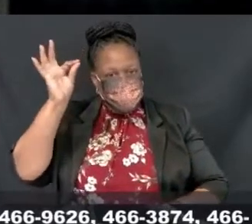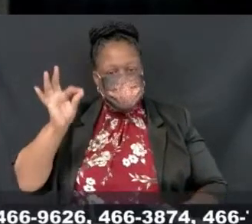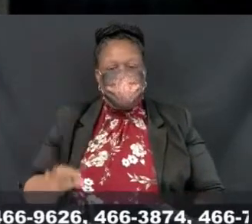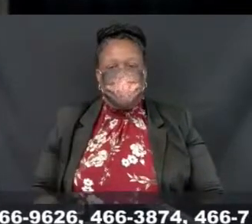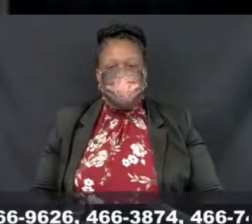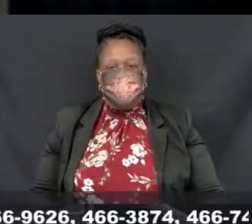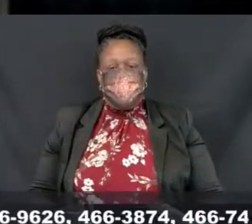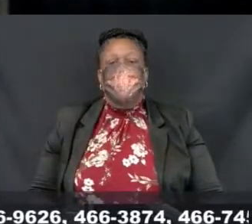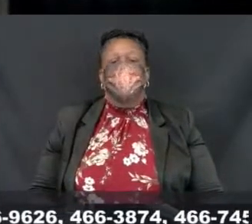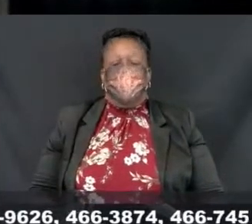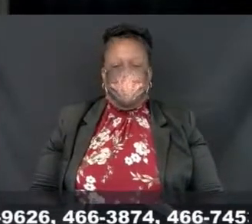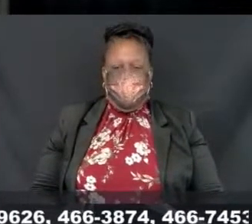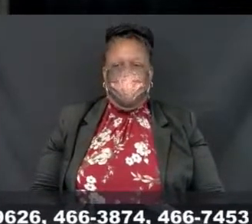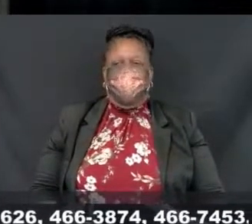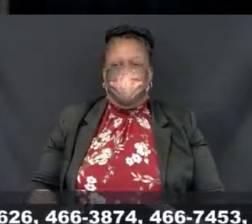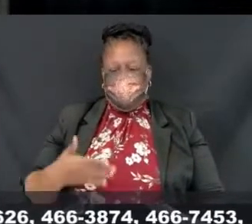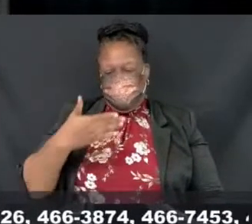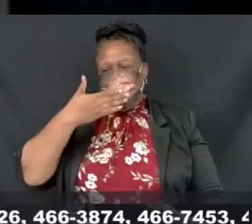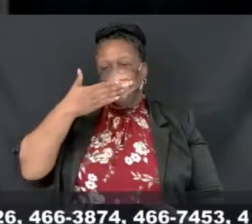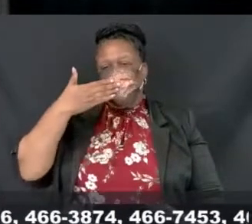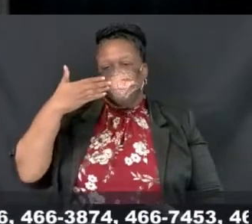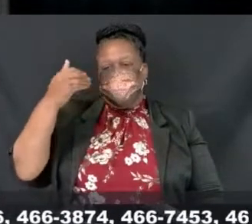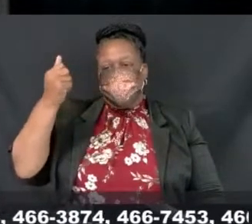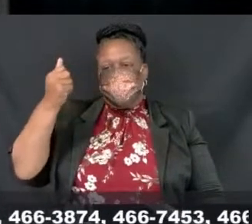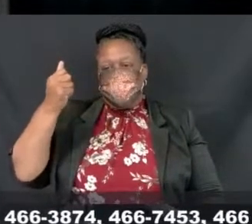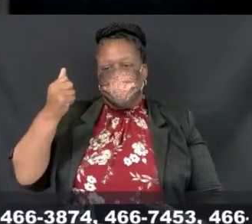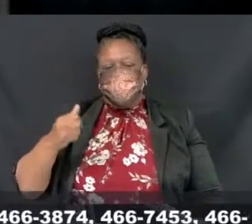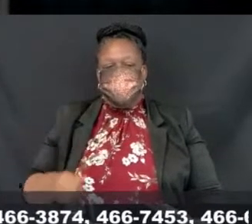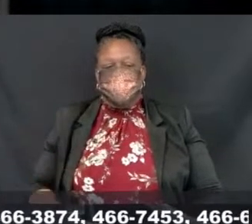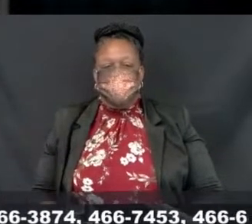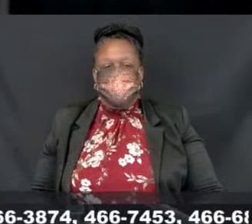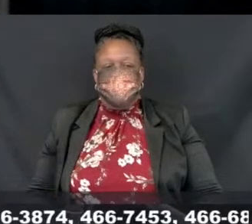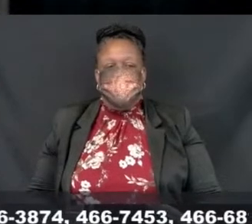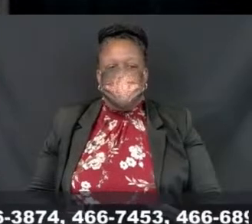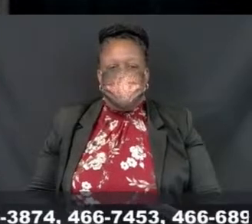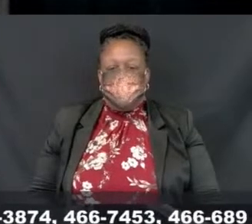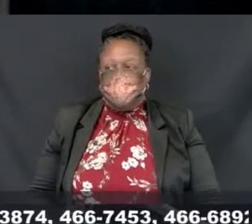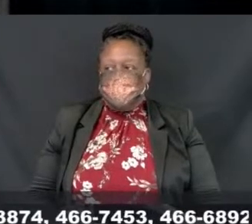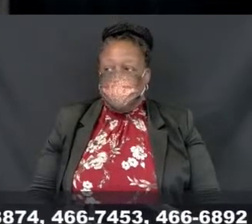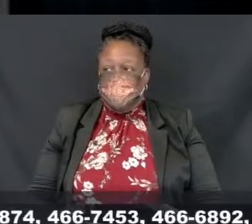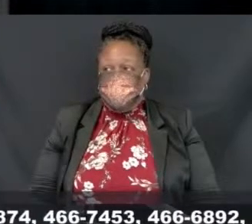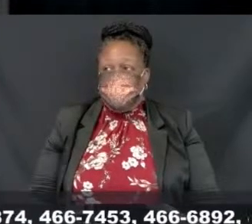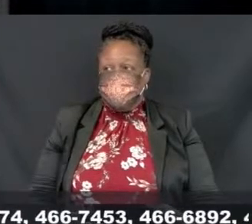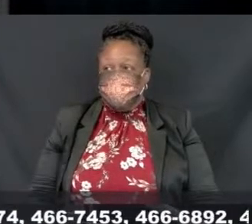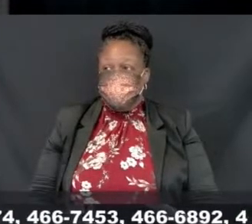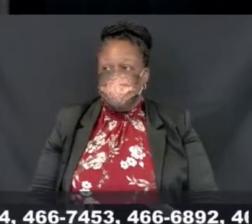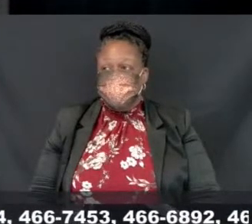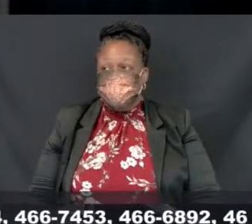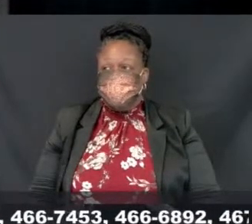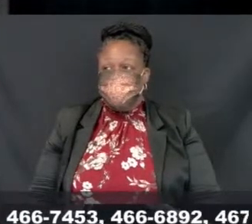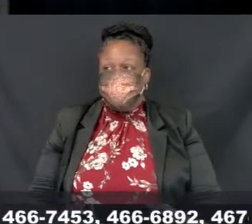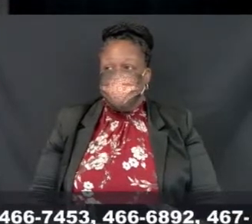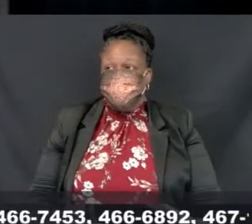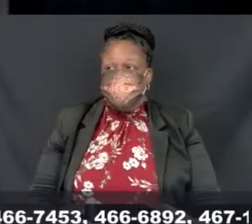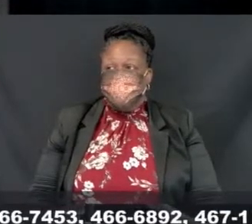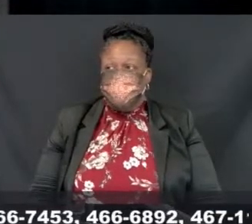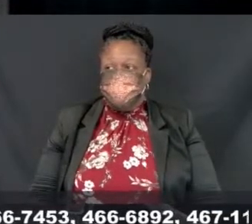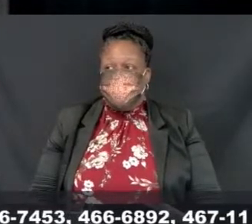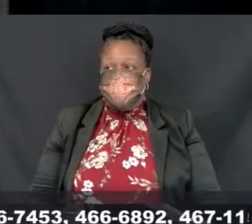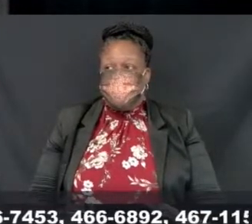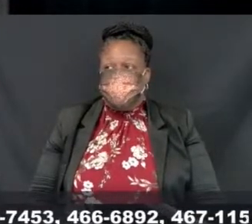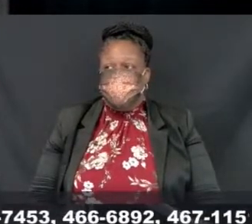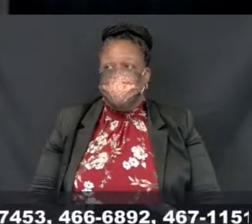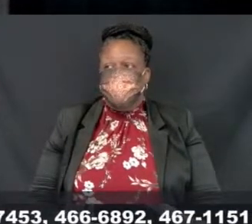was Commissioner from Nevis, Foy, Mr. Commissioner Foy. Henry used to kill me in